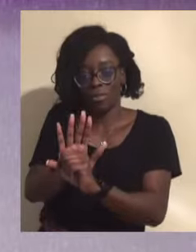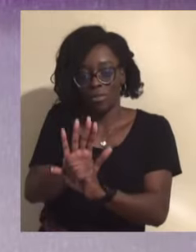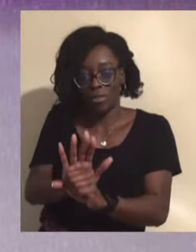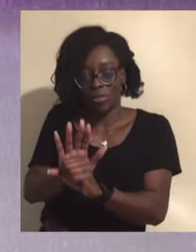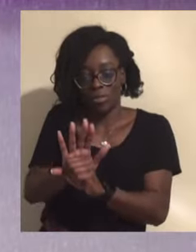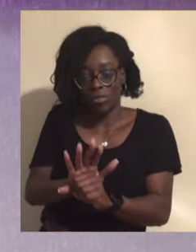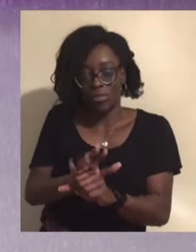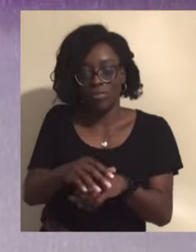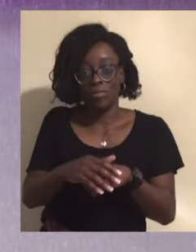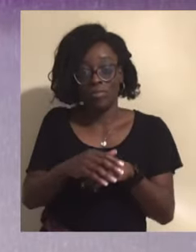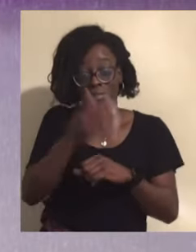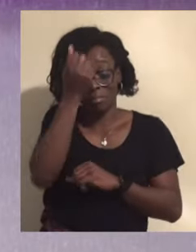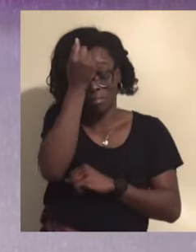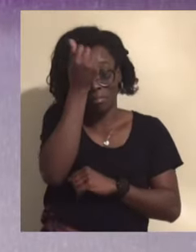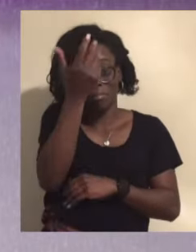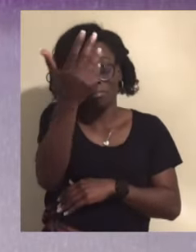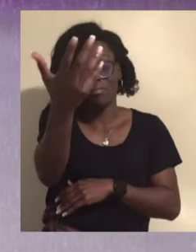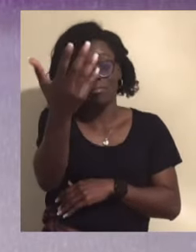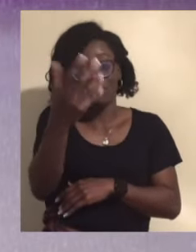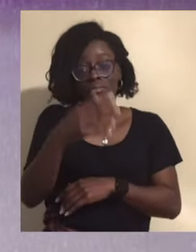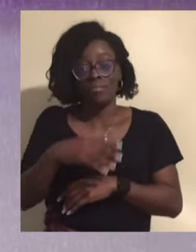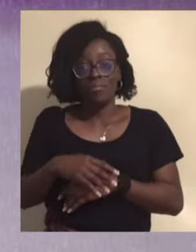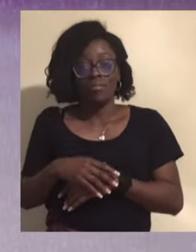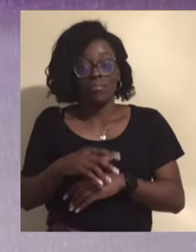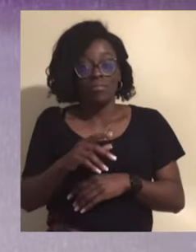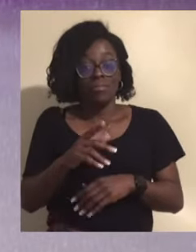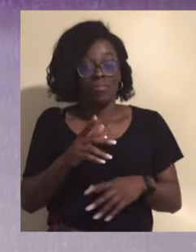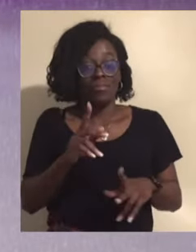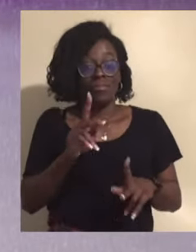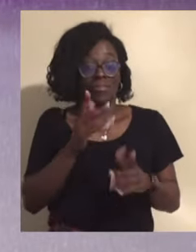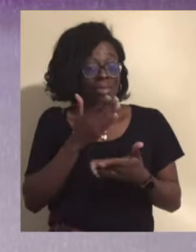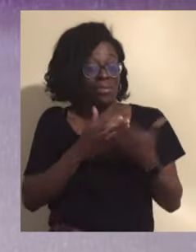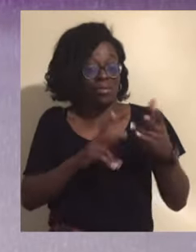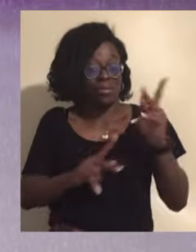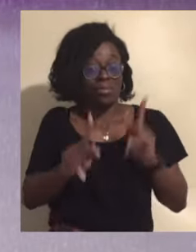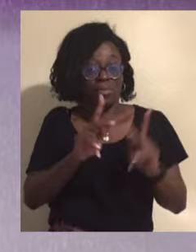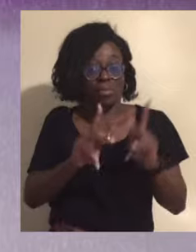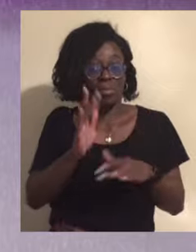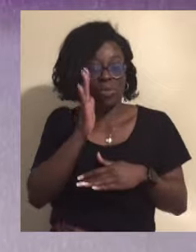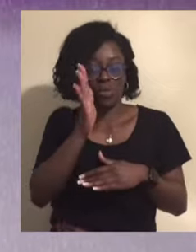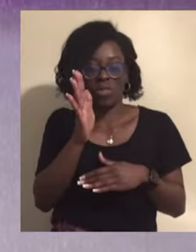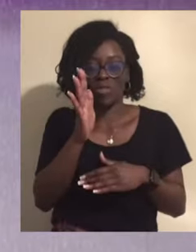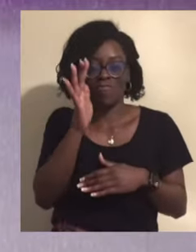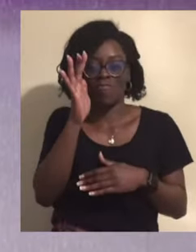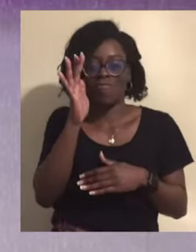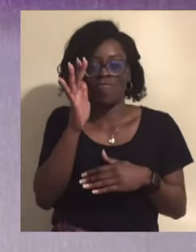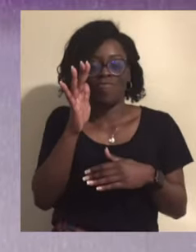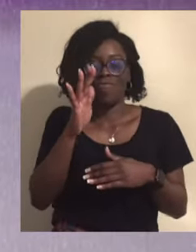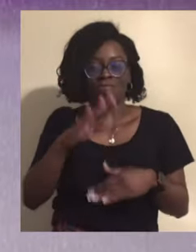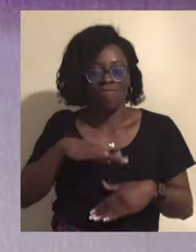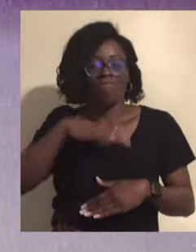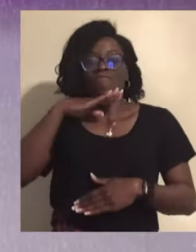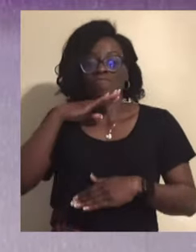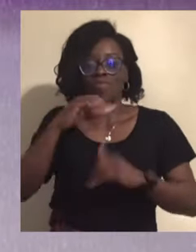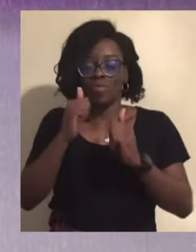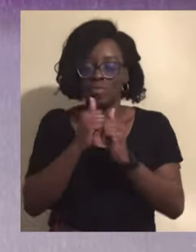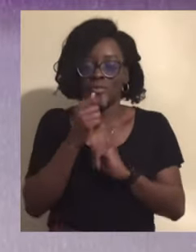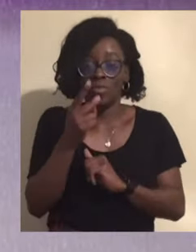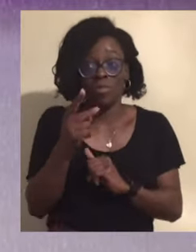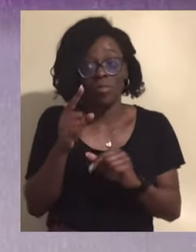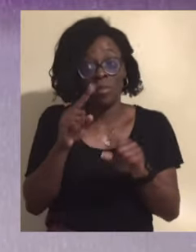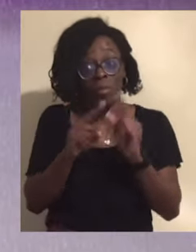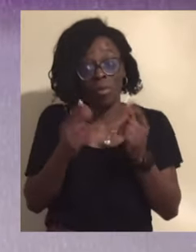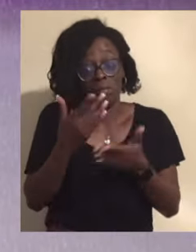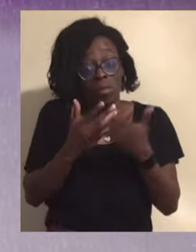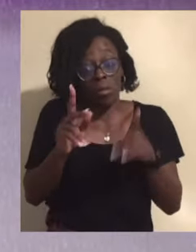are going to be sick of you by the time this season is over, because truth be told, they sick of you now, and you haven't even